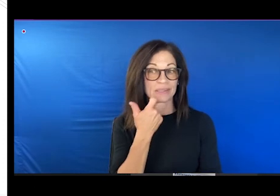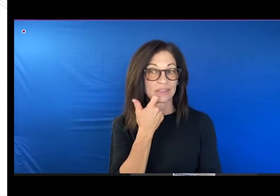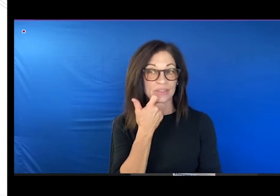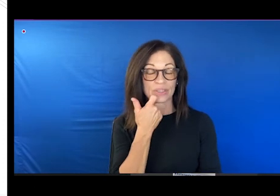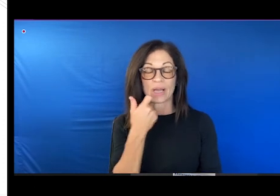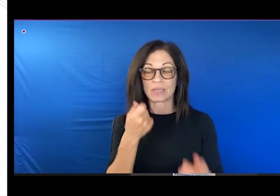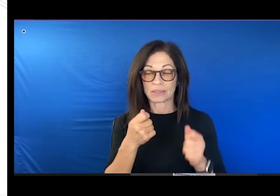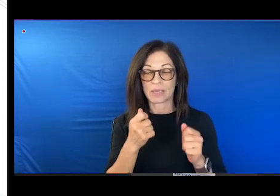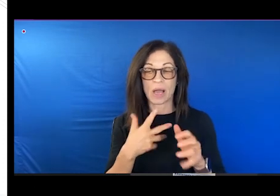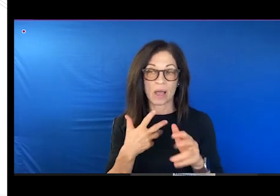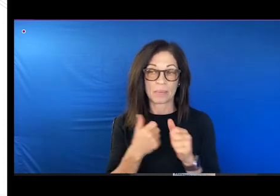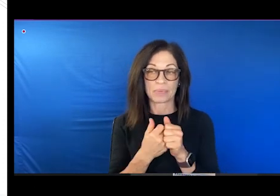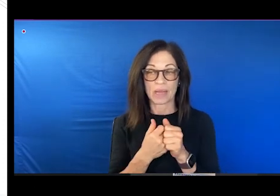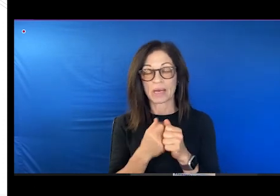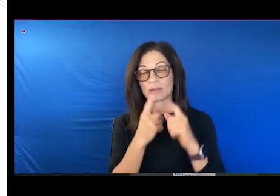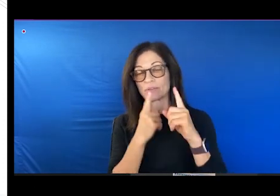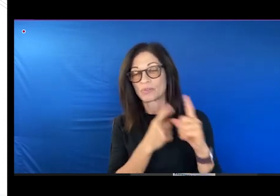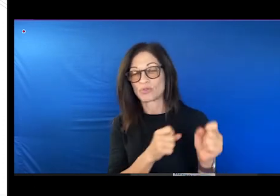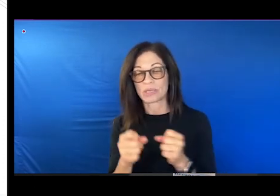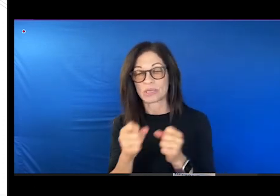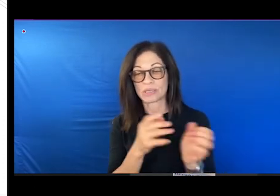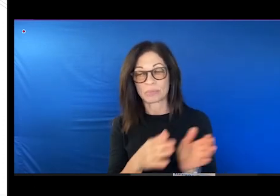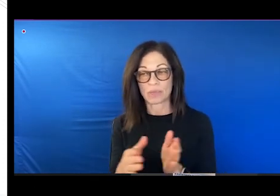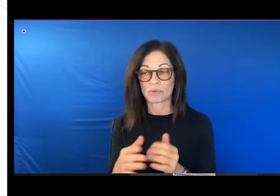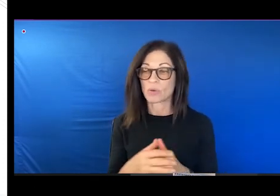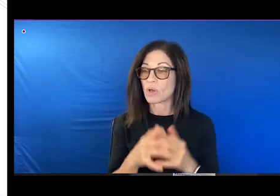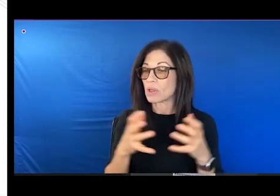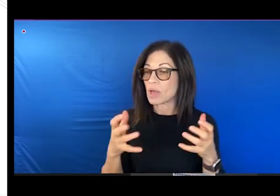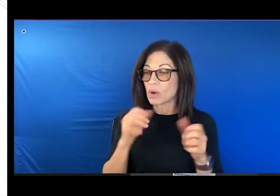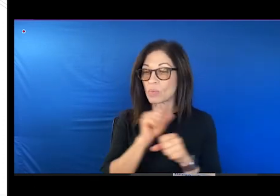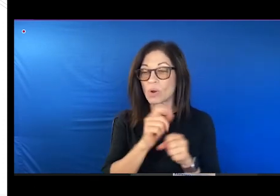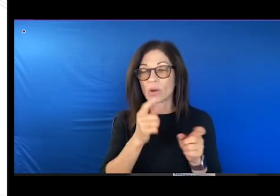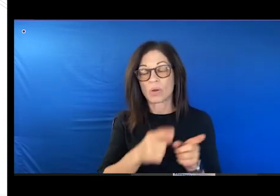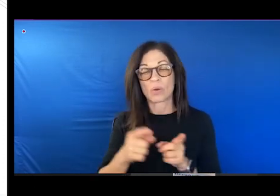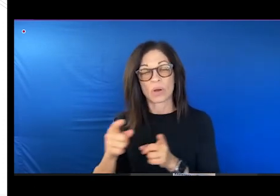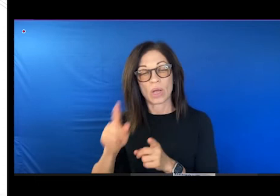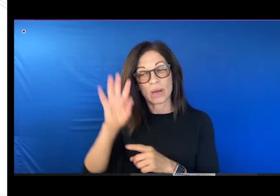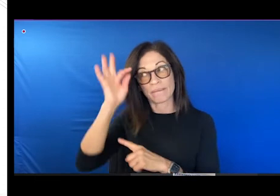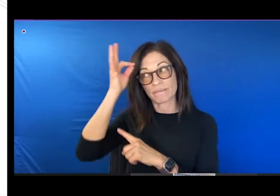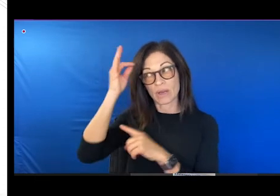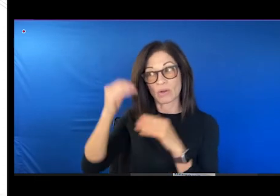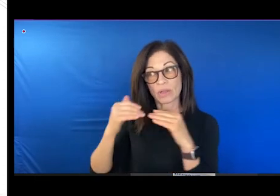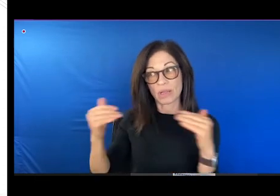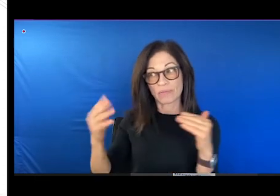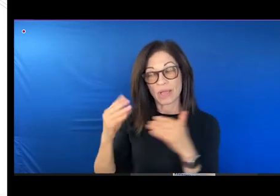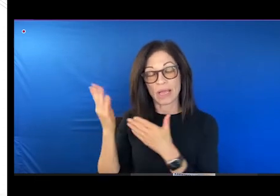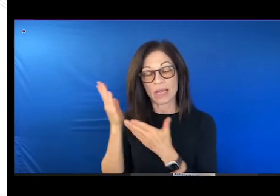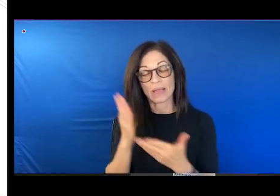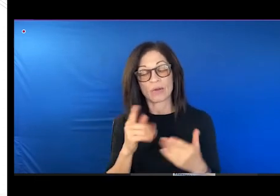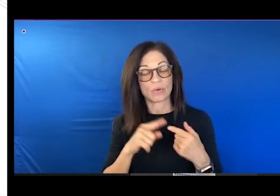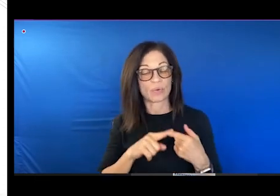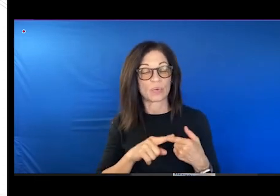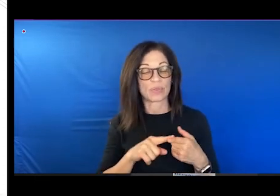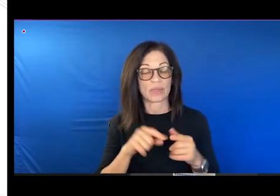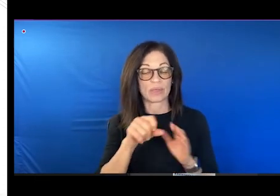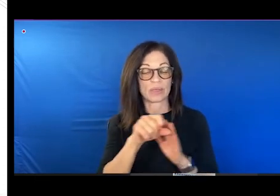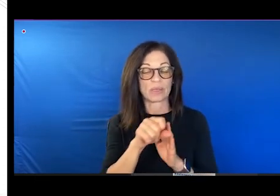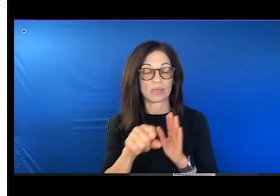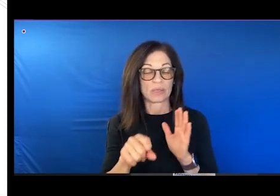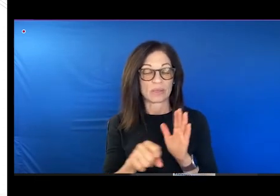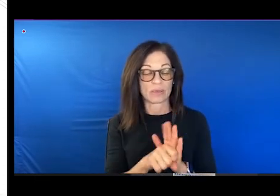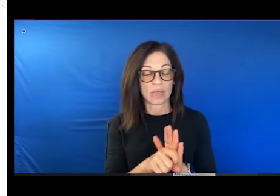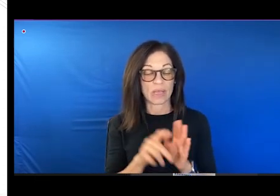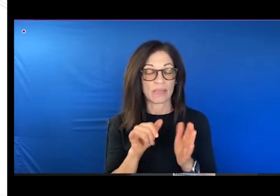just issued an updated strategic plan. So there's a lot of work going on federally and then carried over